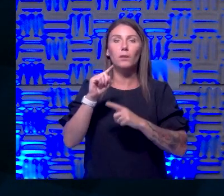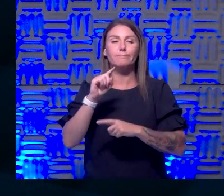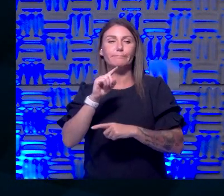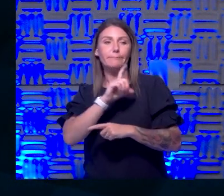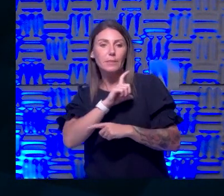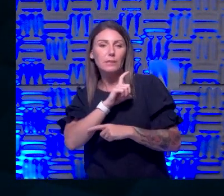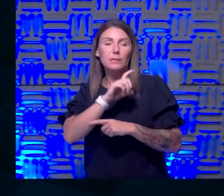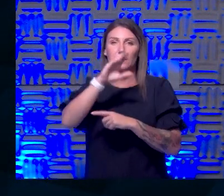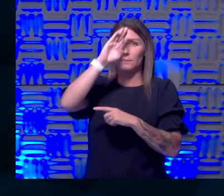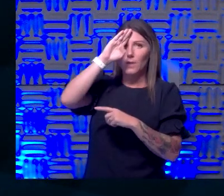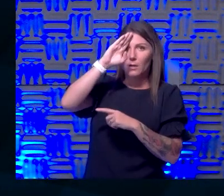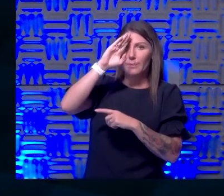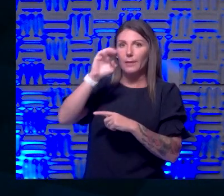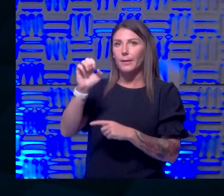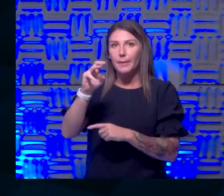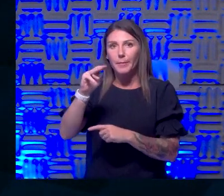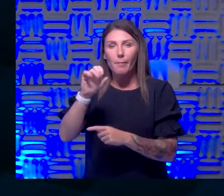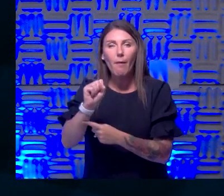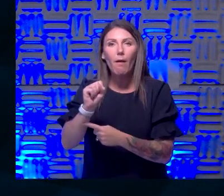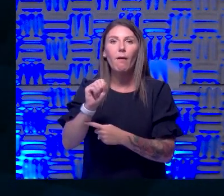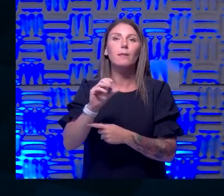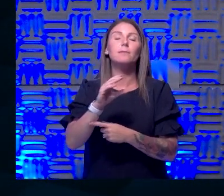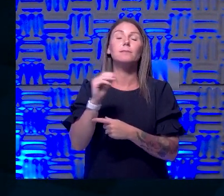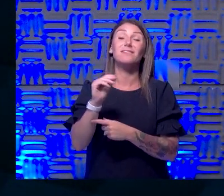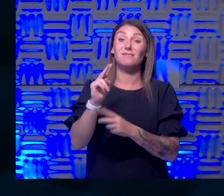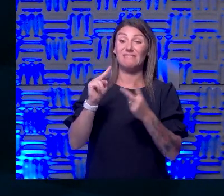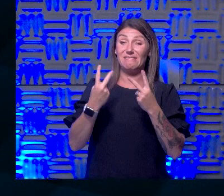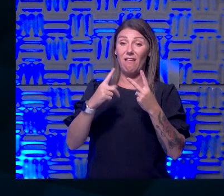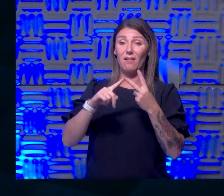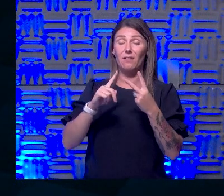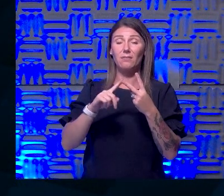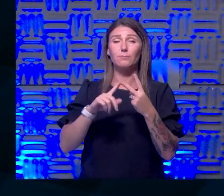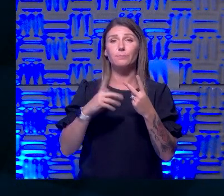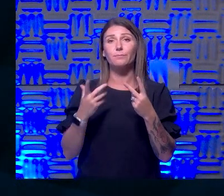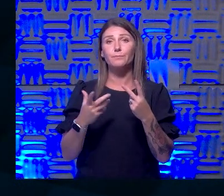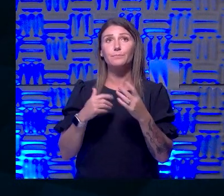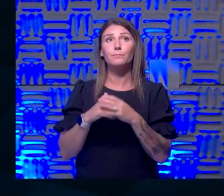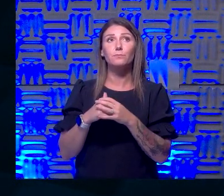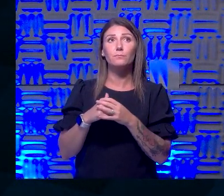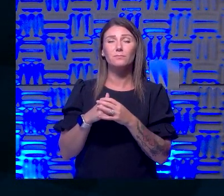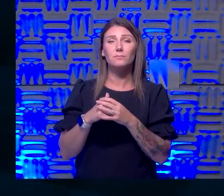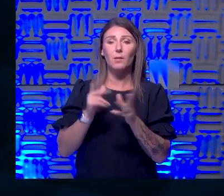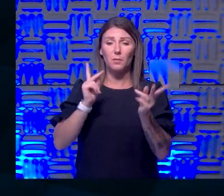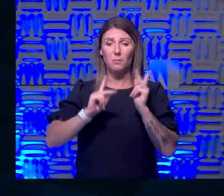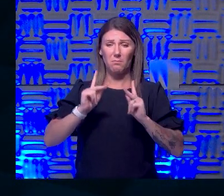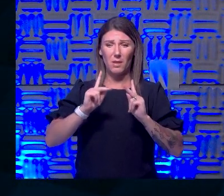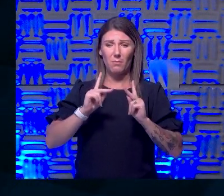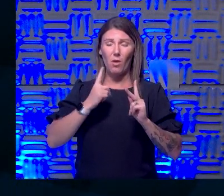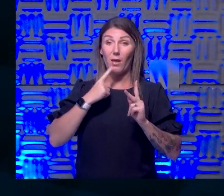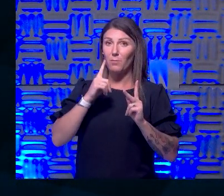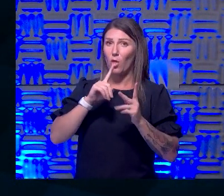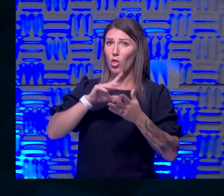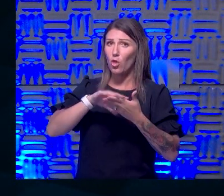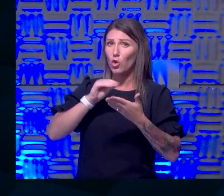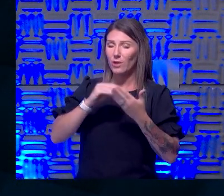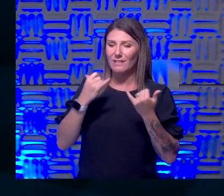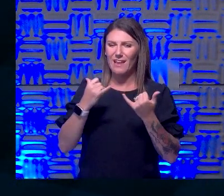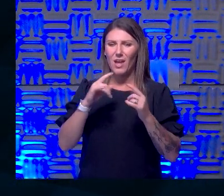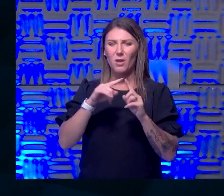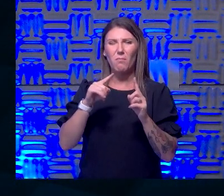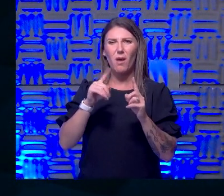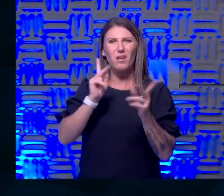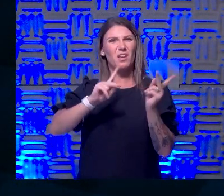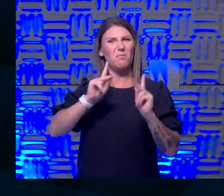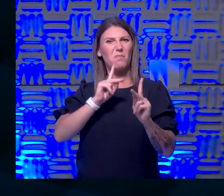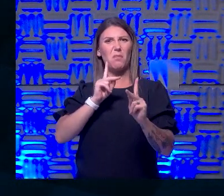and the like. And then secondly, I think people, and I'm beginning to learn this, that I think people are attacking the